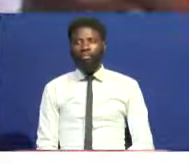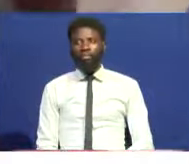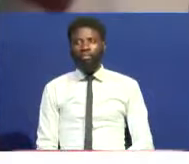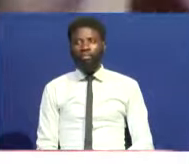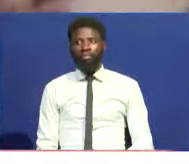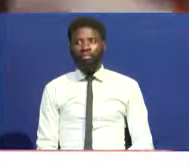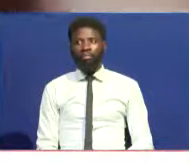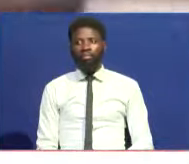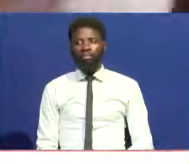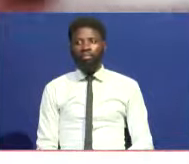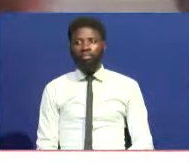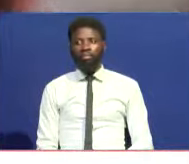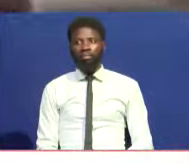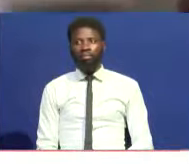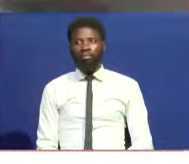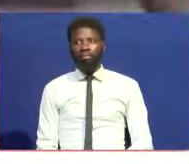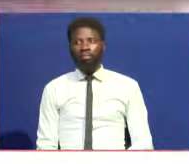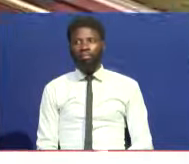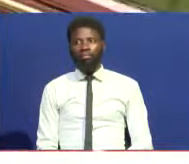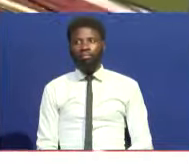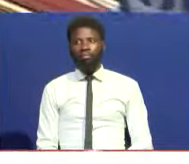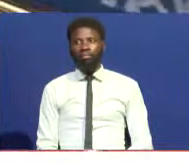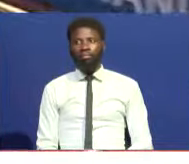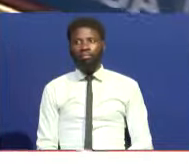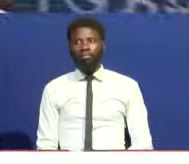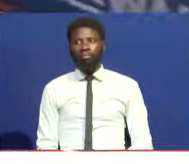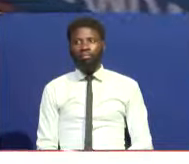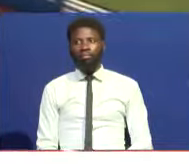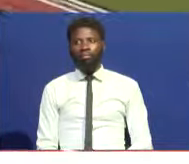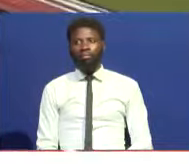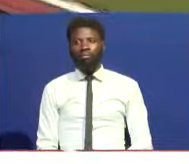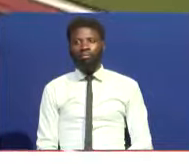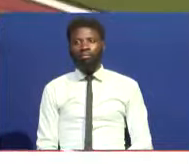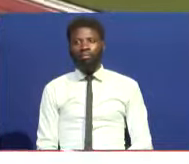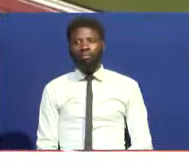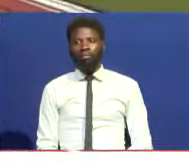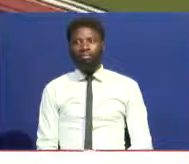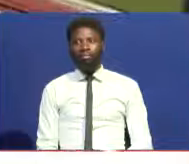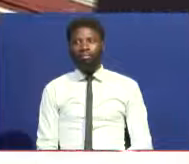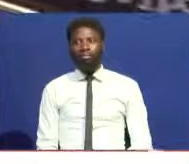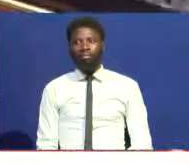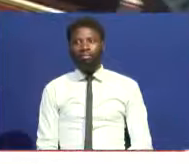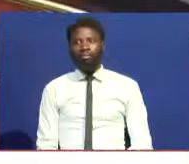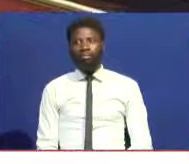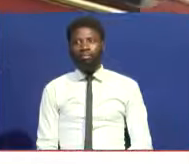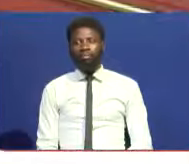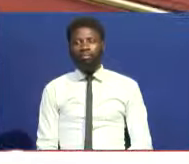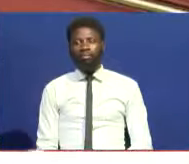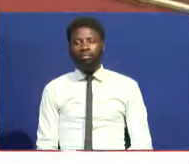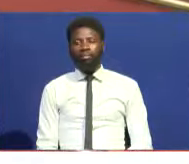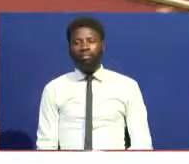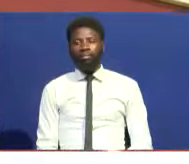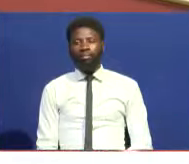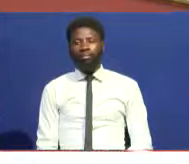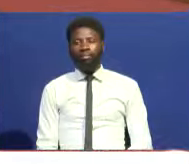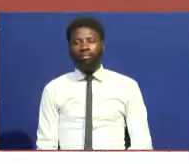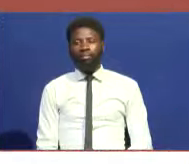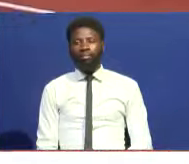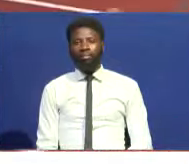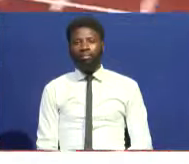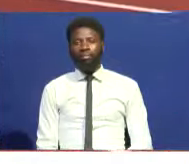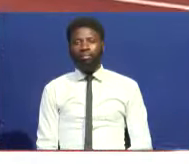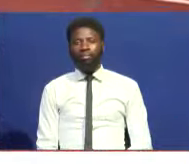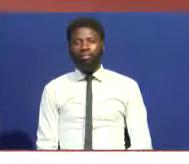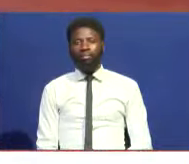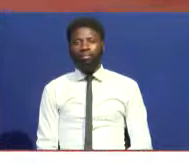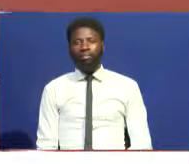fastest women's 10,000 meters you have ever seen. Ladies